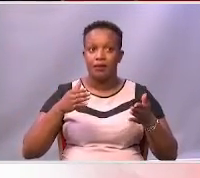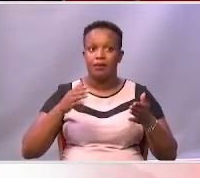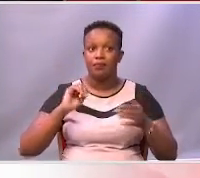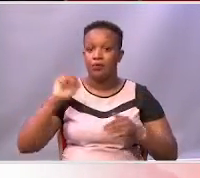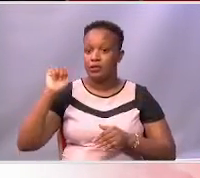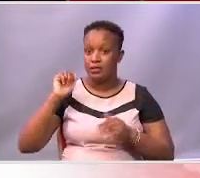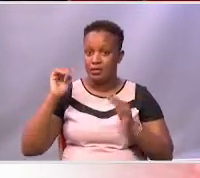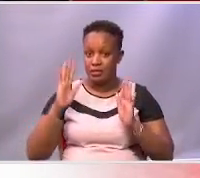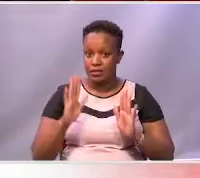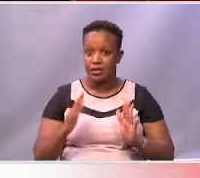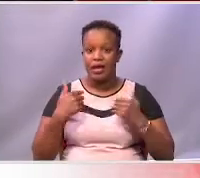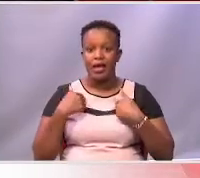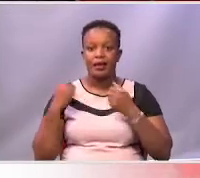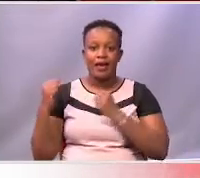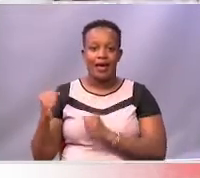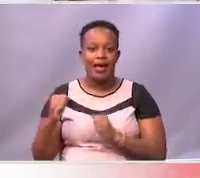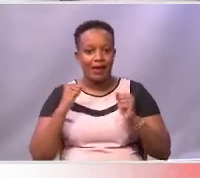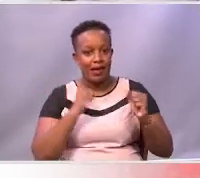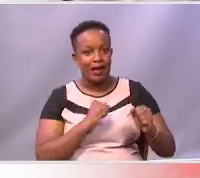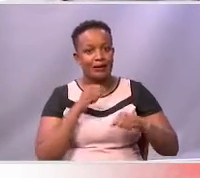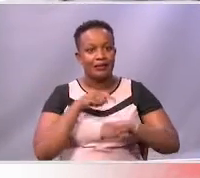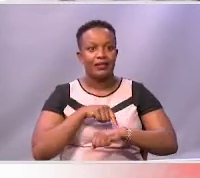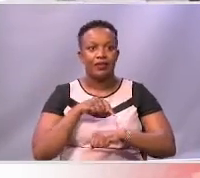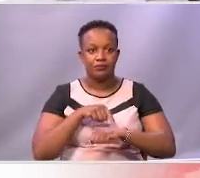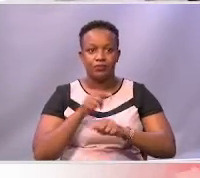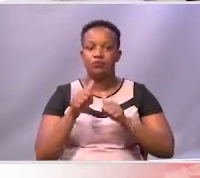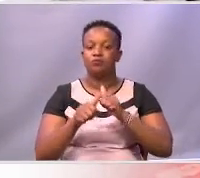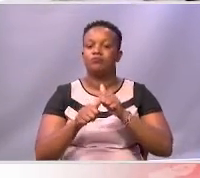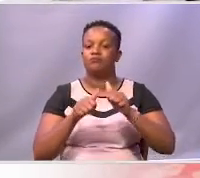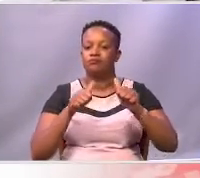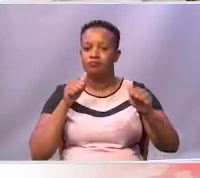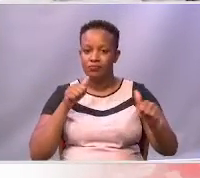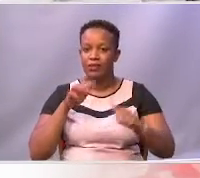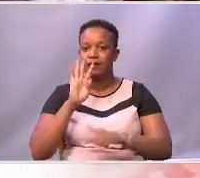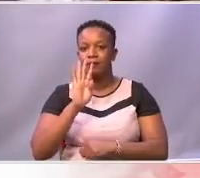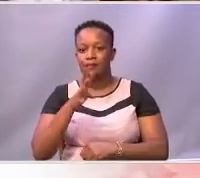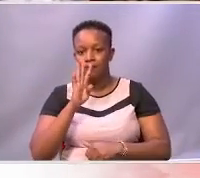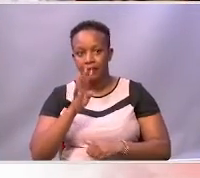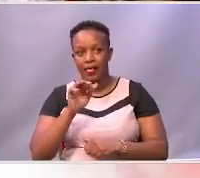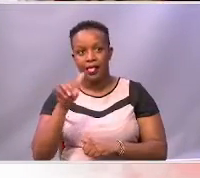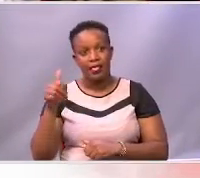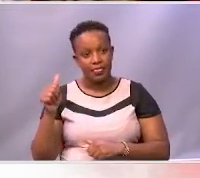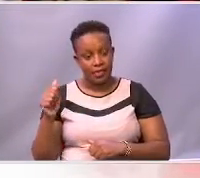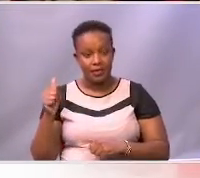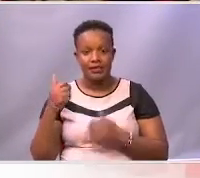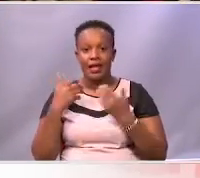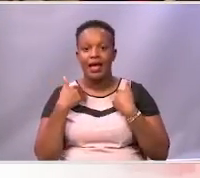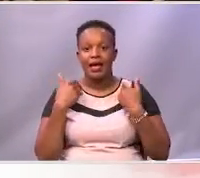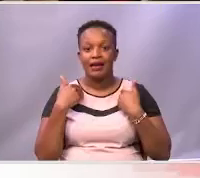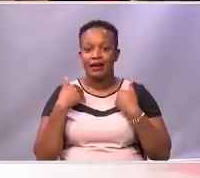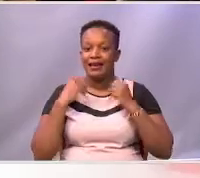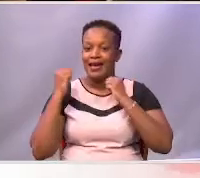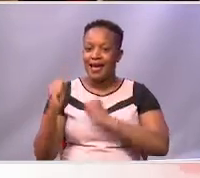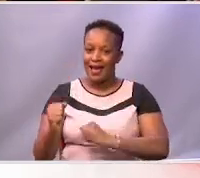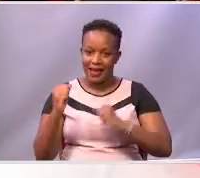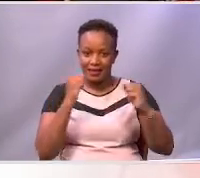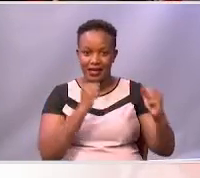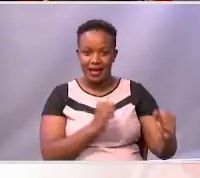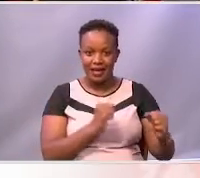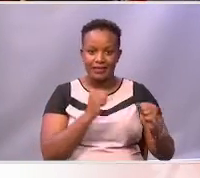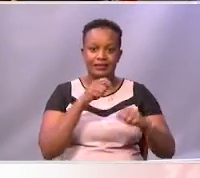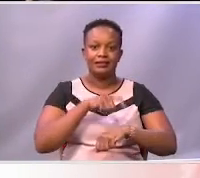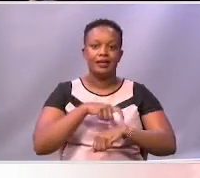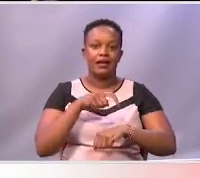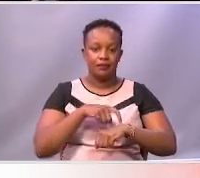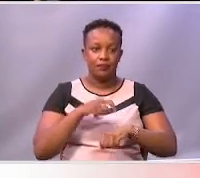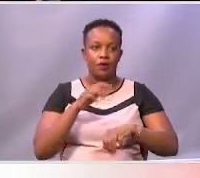jukwani walipata wakati mgumu kujizuia dhidi ya semi za kisiasa, huku wengine wakijipata pabaya mikononi mwa uongozi wa